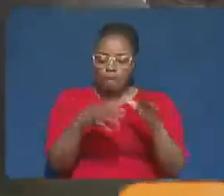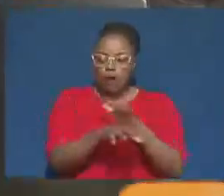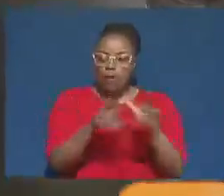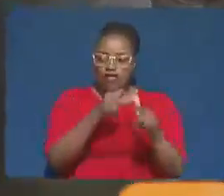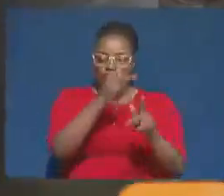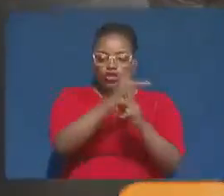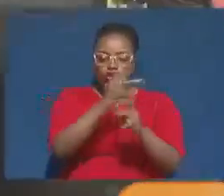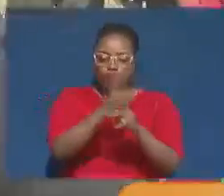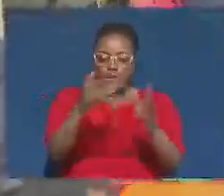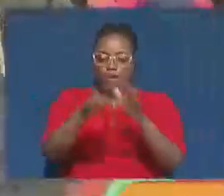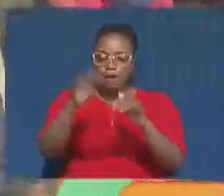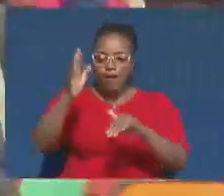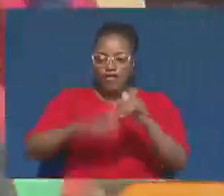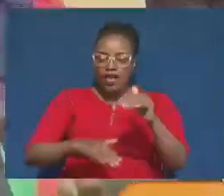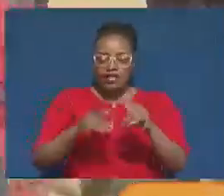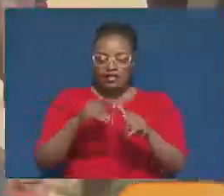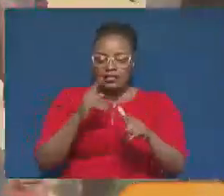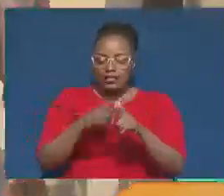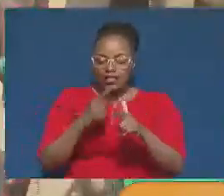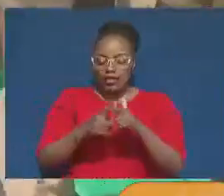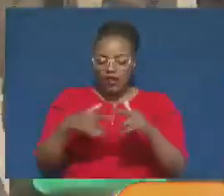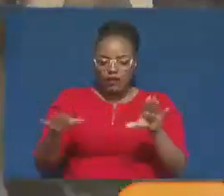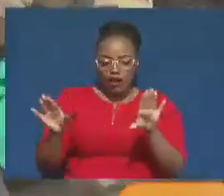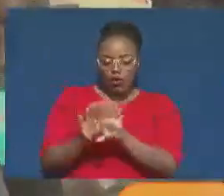unaweka magunia. Sasa instead ya kuishiba